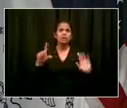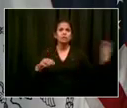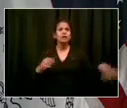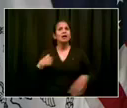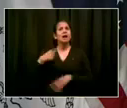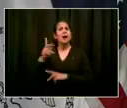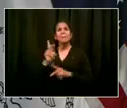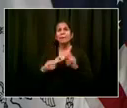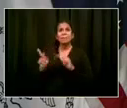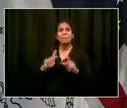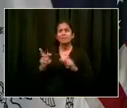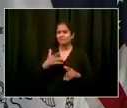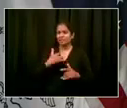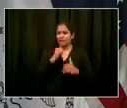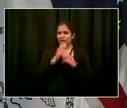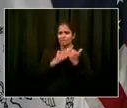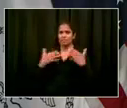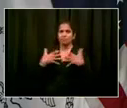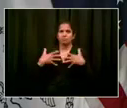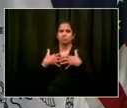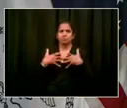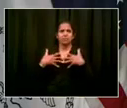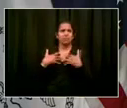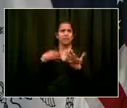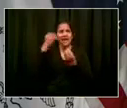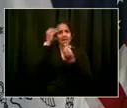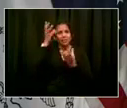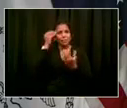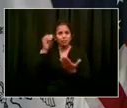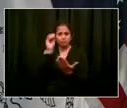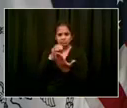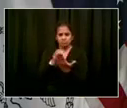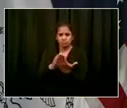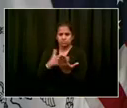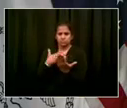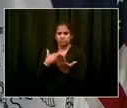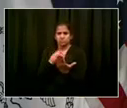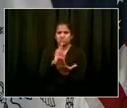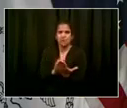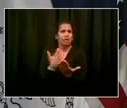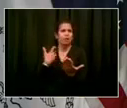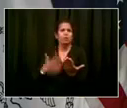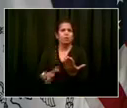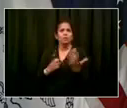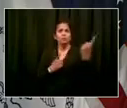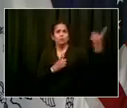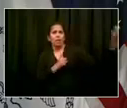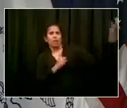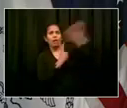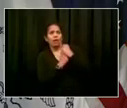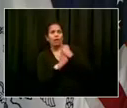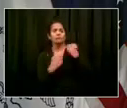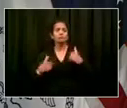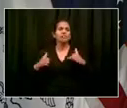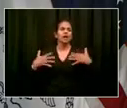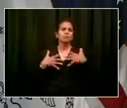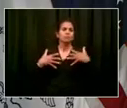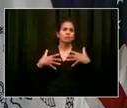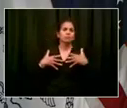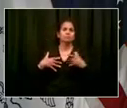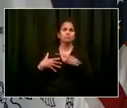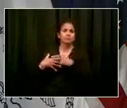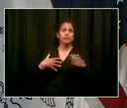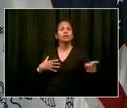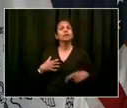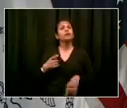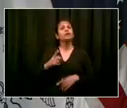up their information. But on top of that, the incessant efforts to discourage, particularly immigrants, of course that's